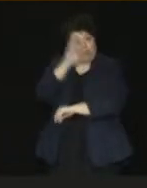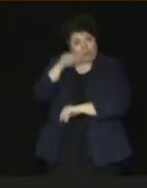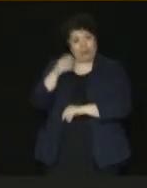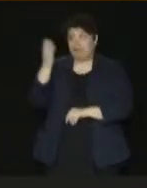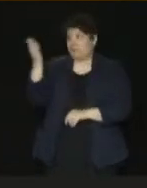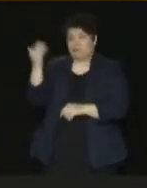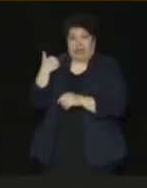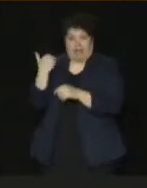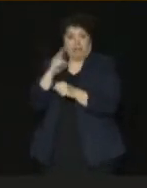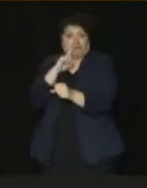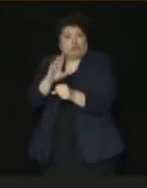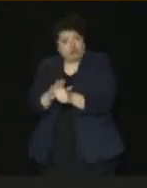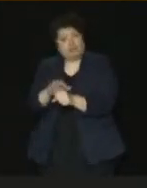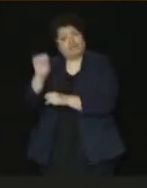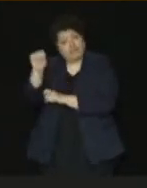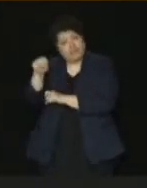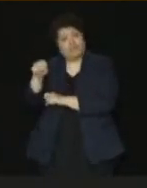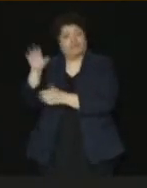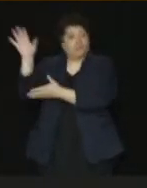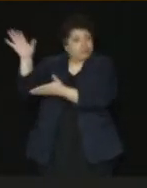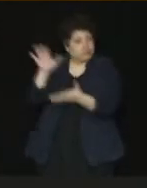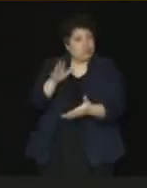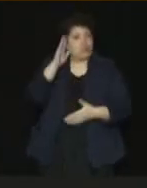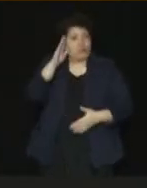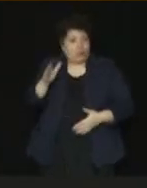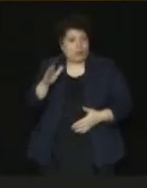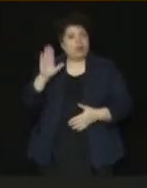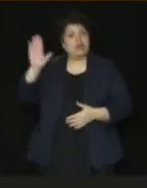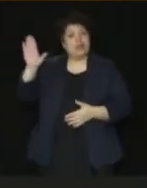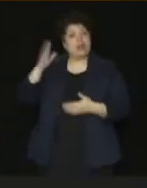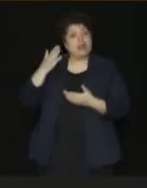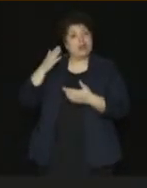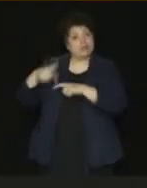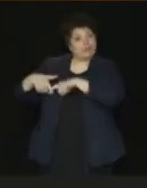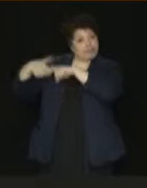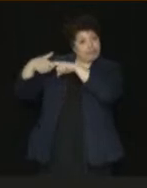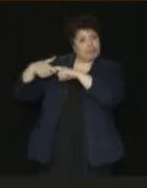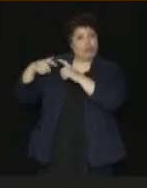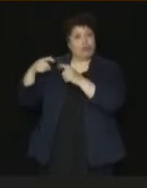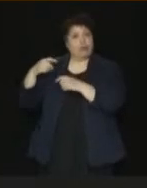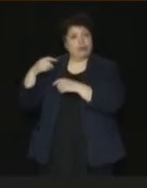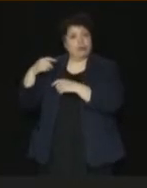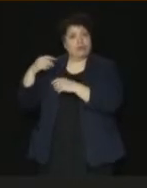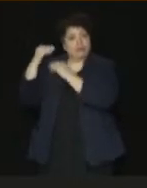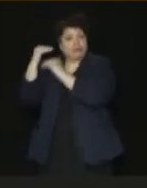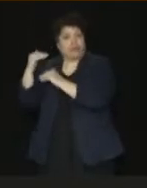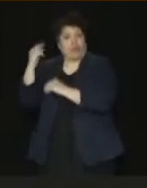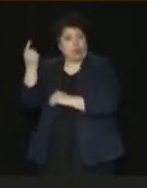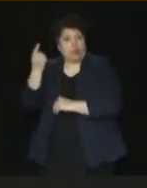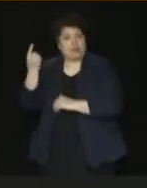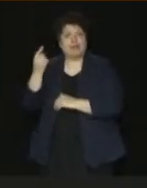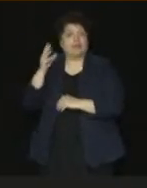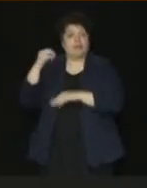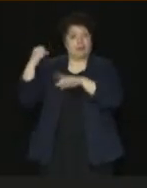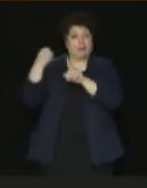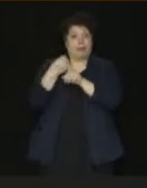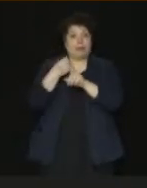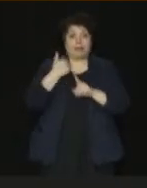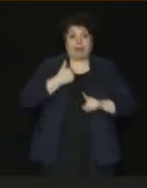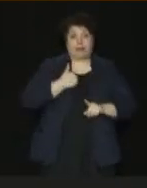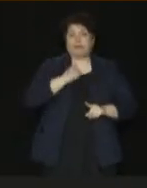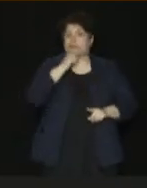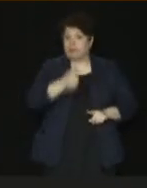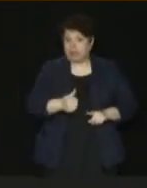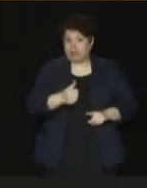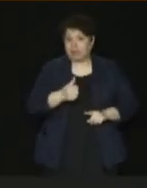from the European Union that the transparency measures they're bringing in will not affect Canada's supply, it